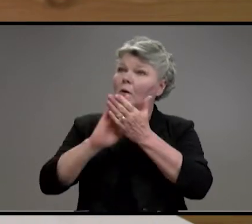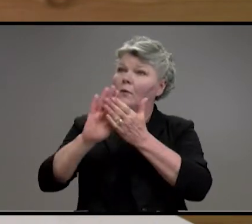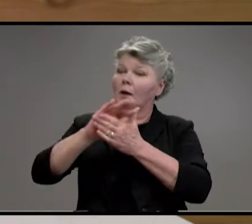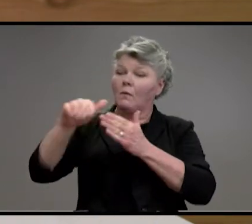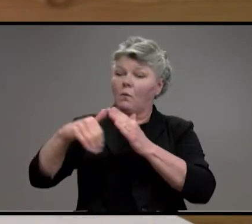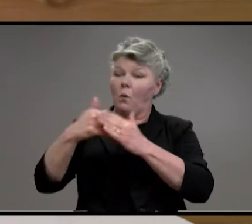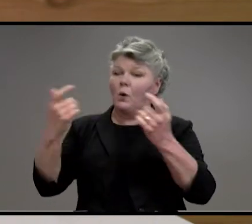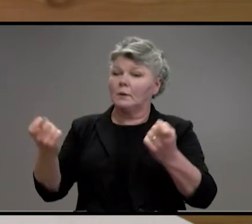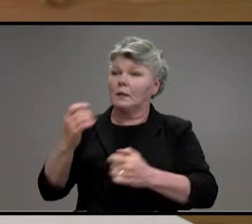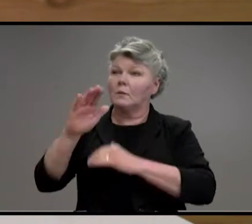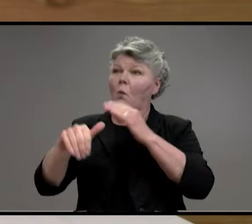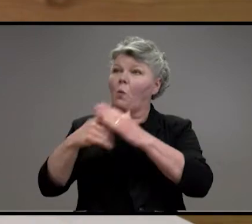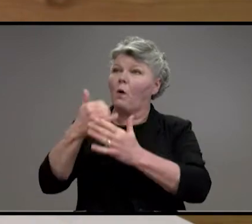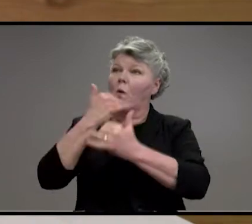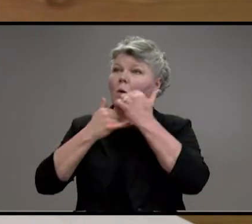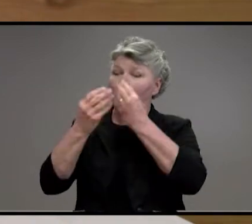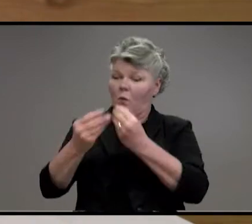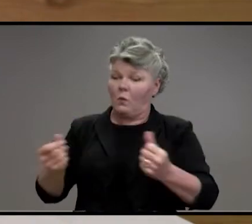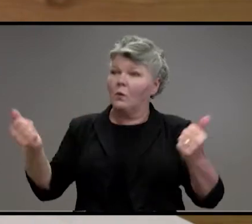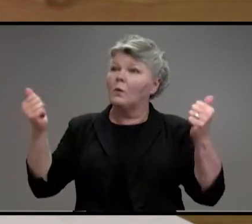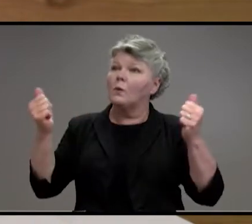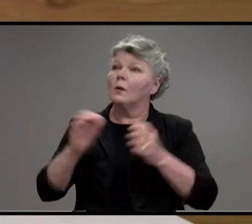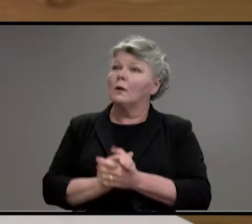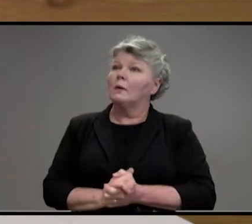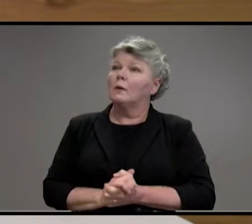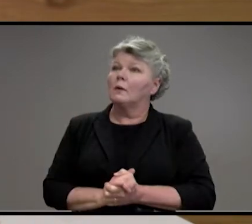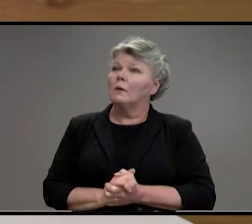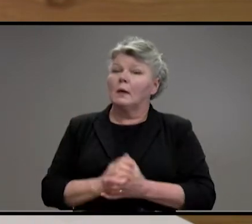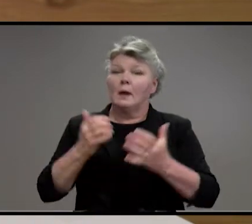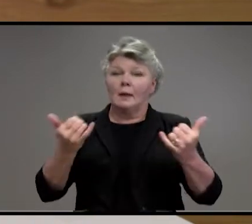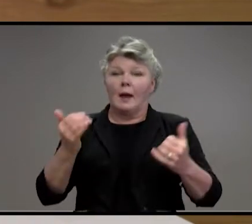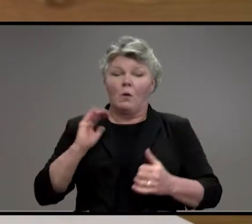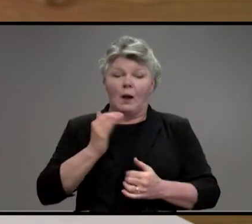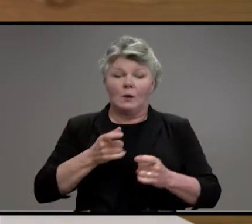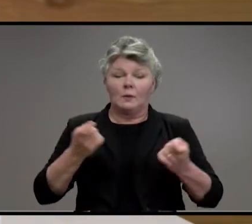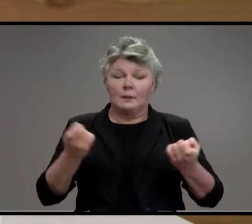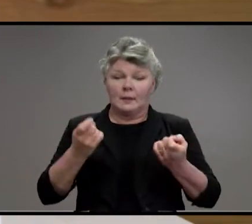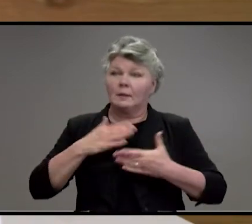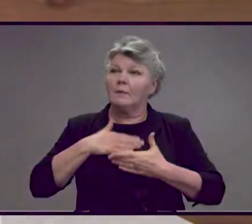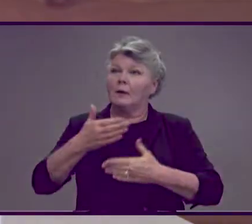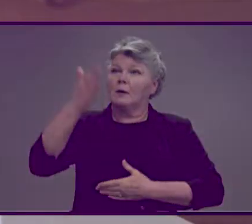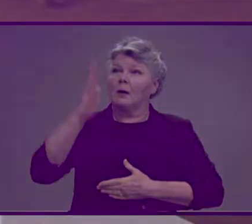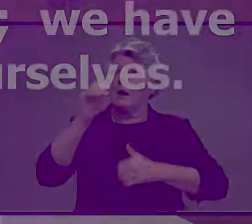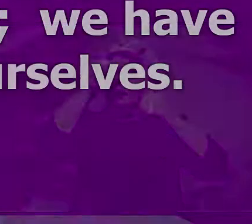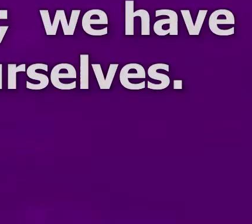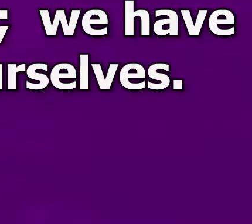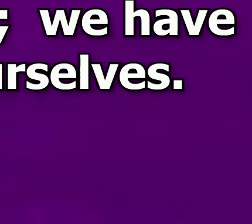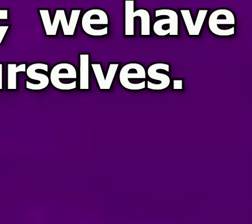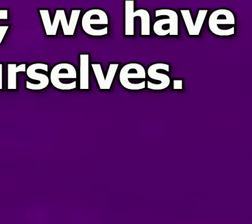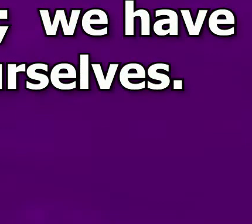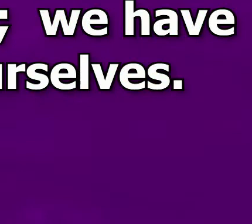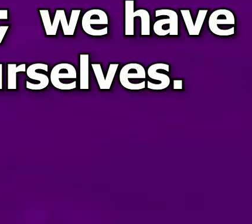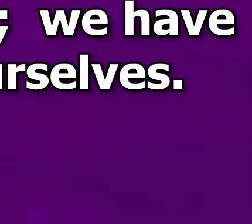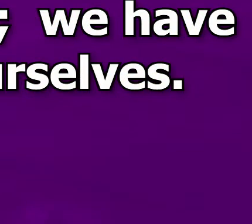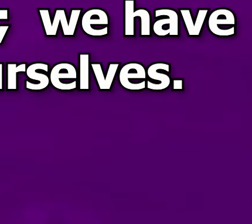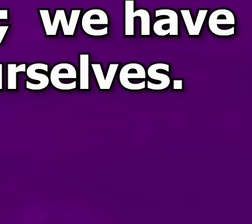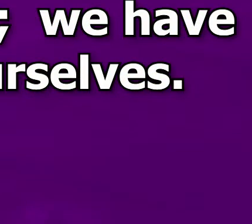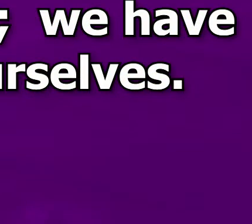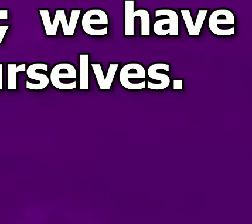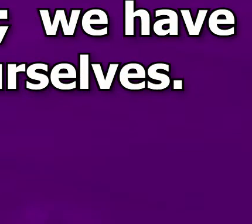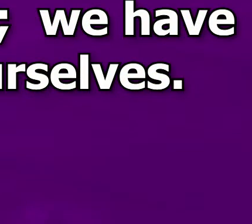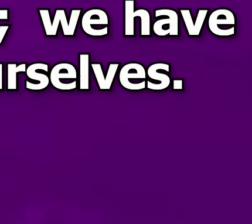sins and cleanse us from all unrighteousness. Let us then confess our sins to God our Father. Most merciful